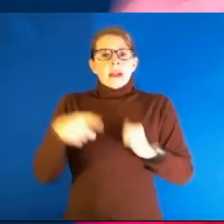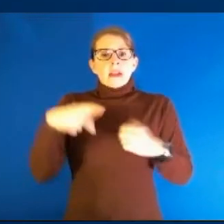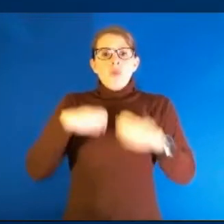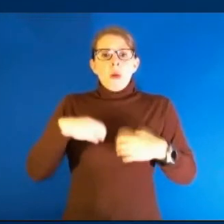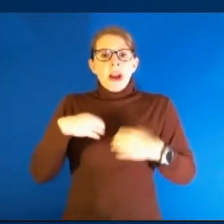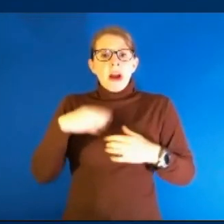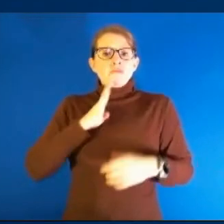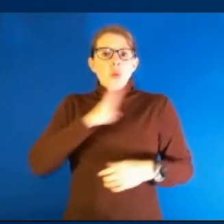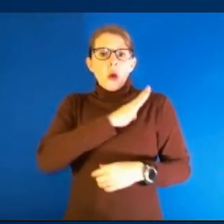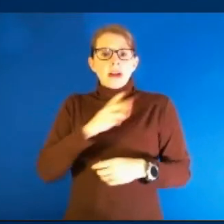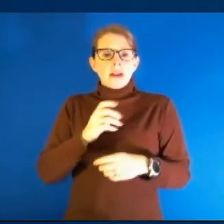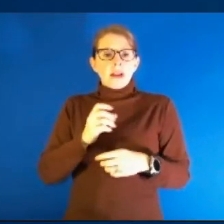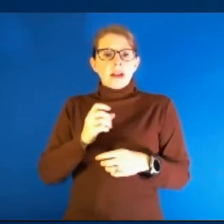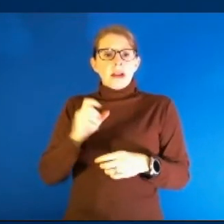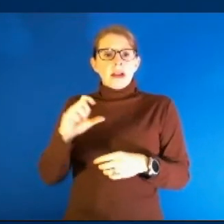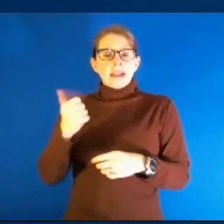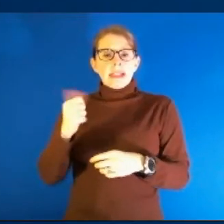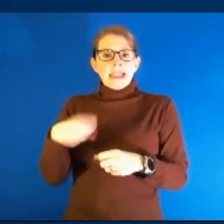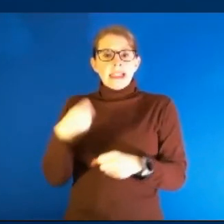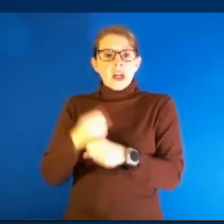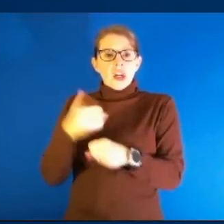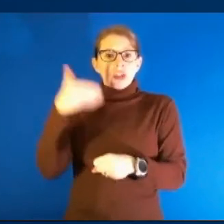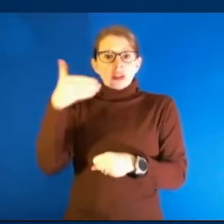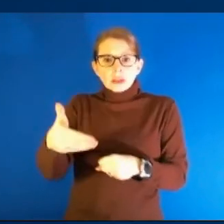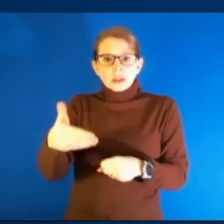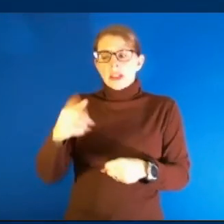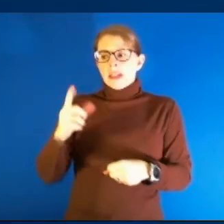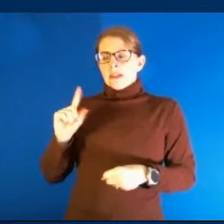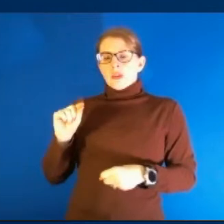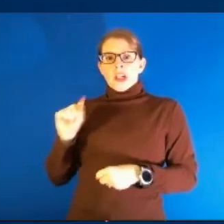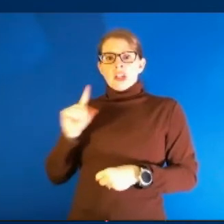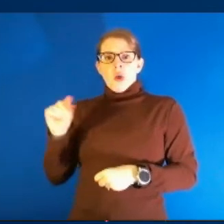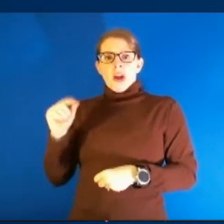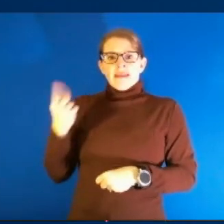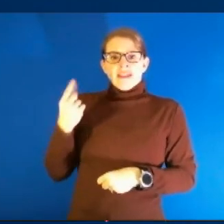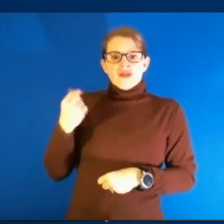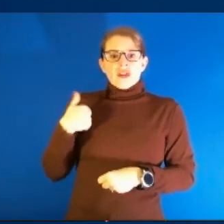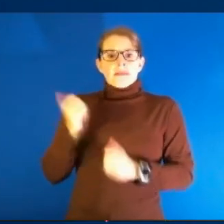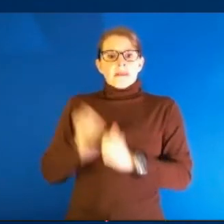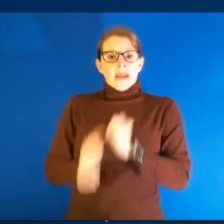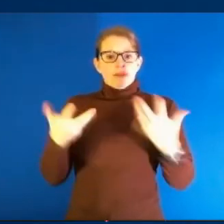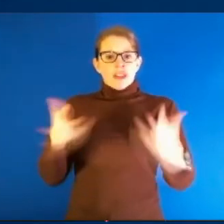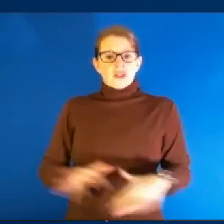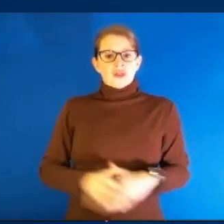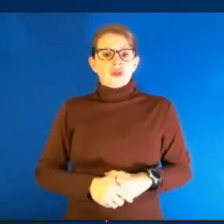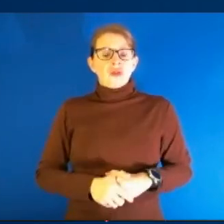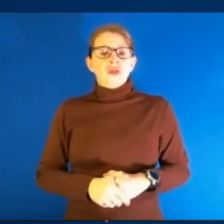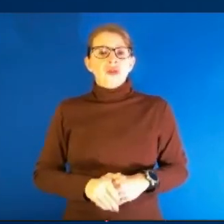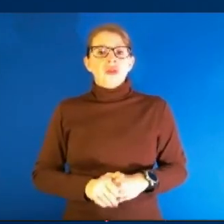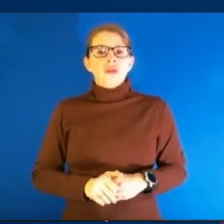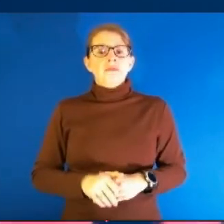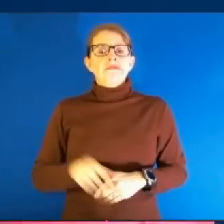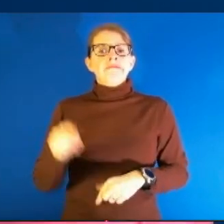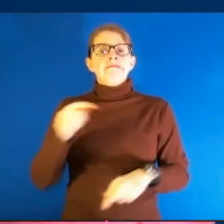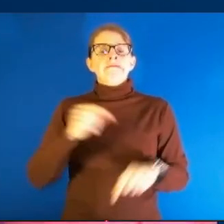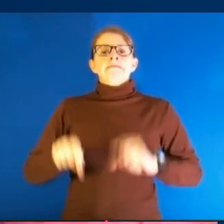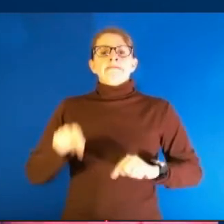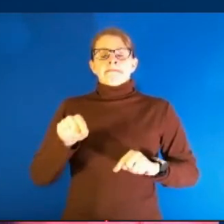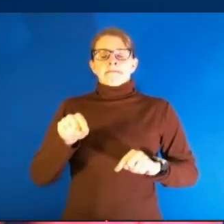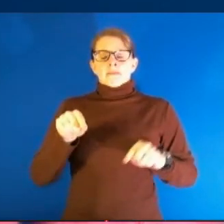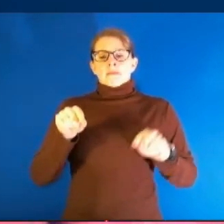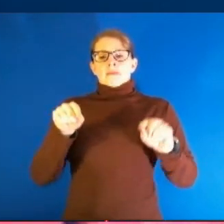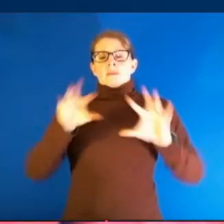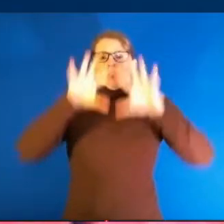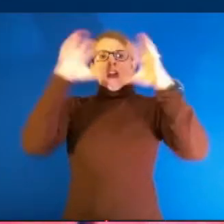10 years, did them again in November of 2020. And so, as you stand back and you look at that, I've been in medicine